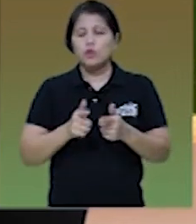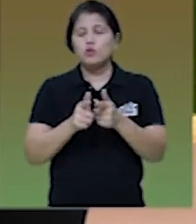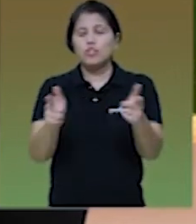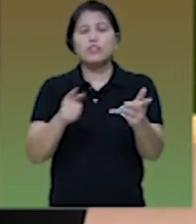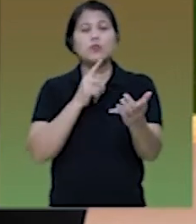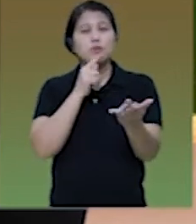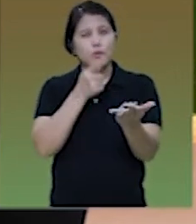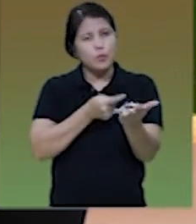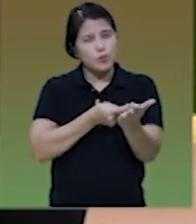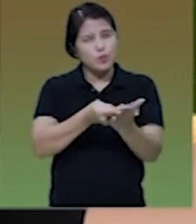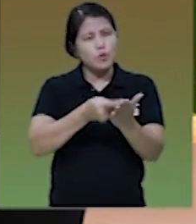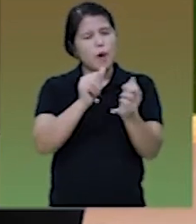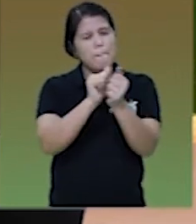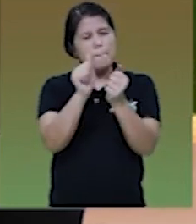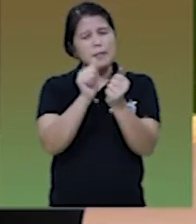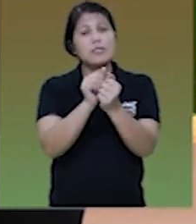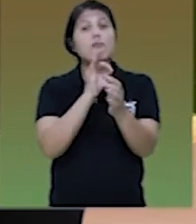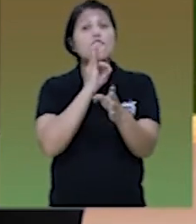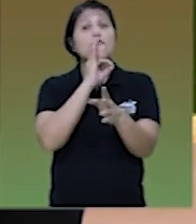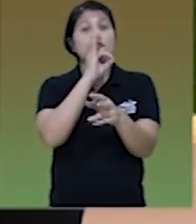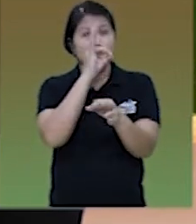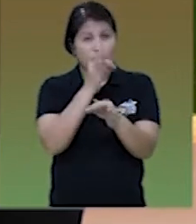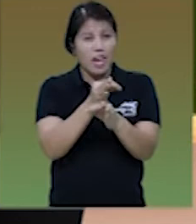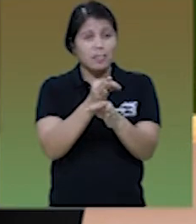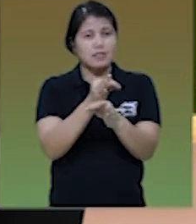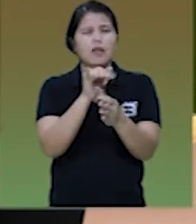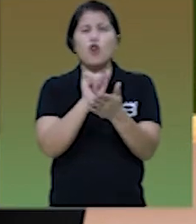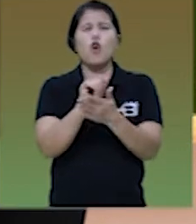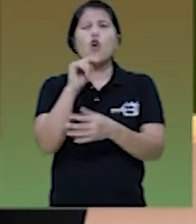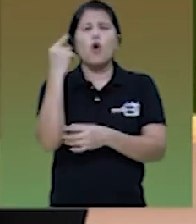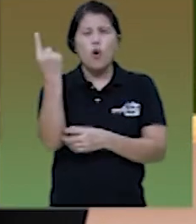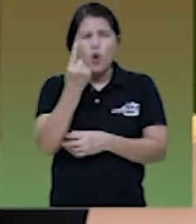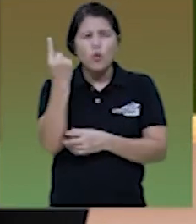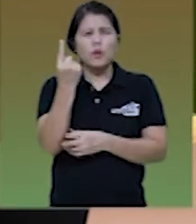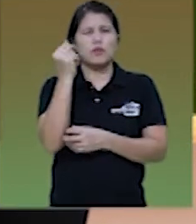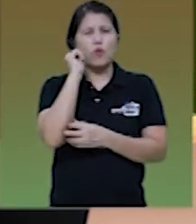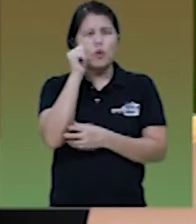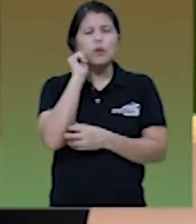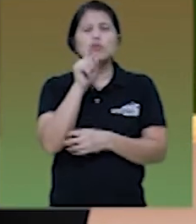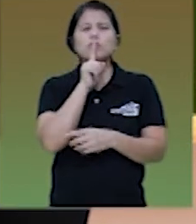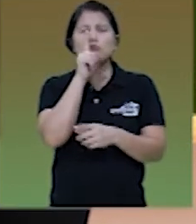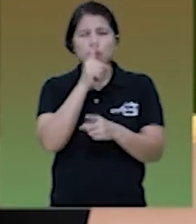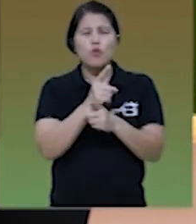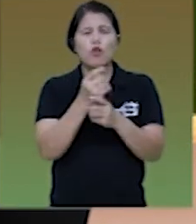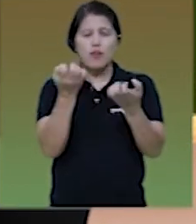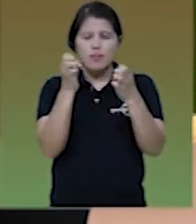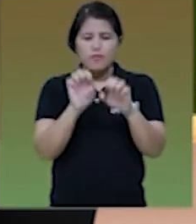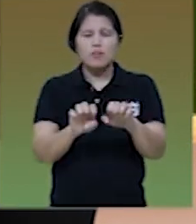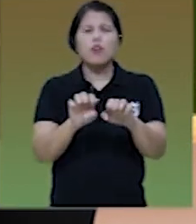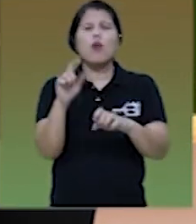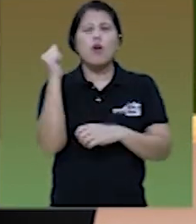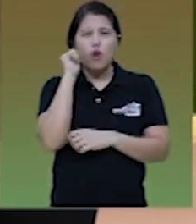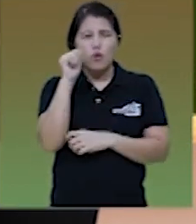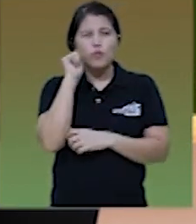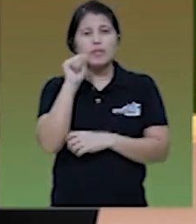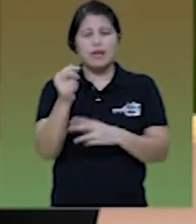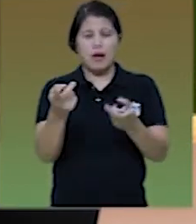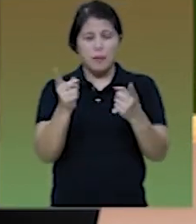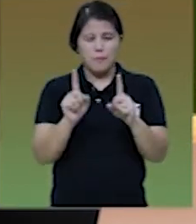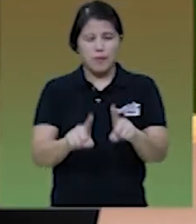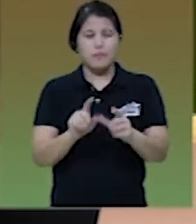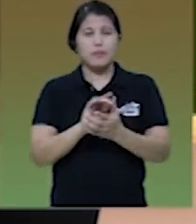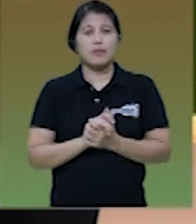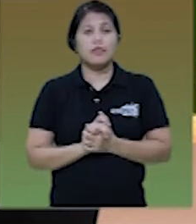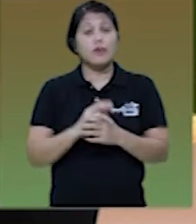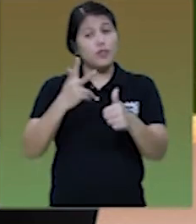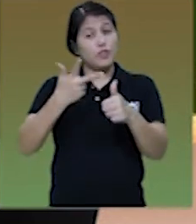General truth means facts that are always true or events that always happen. The third